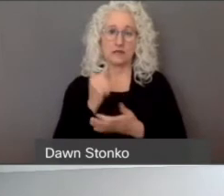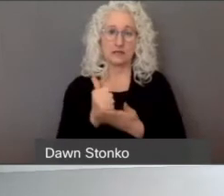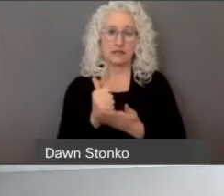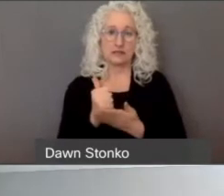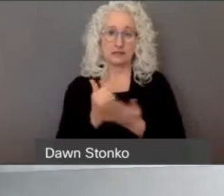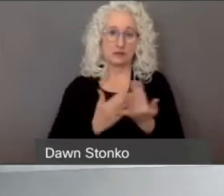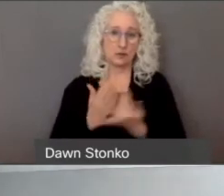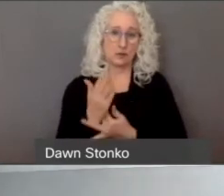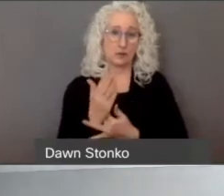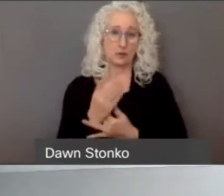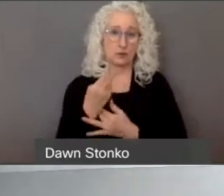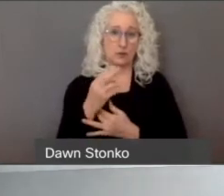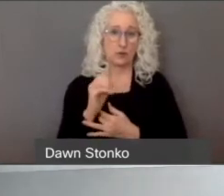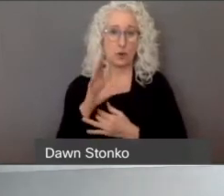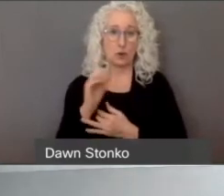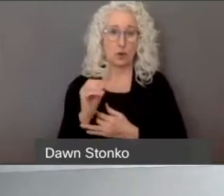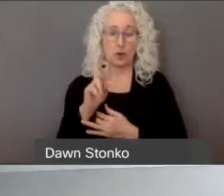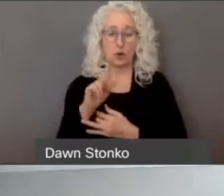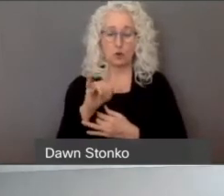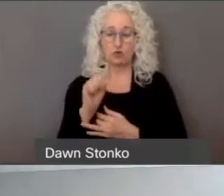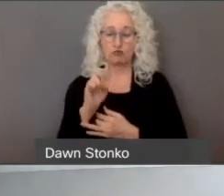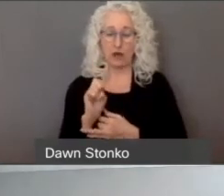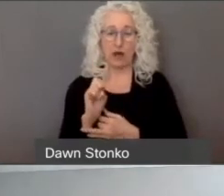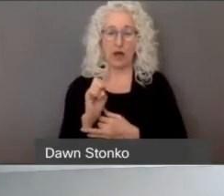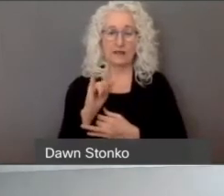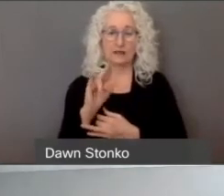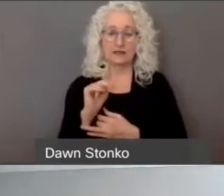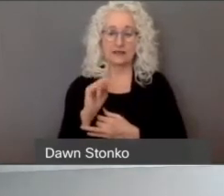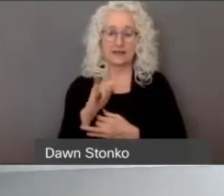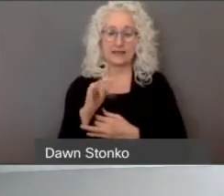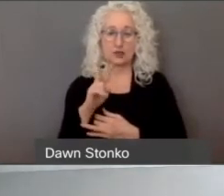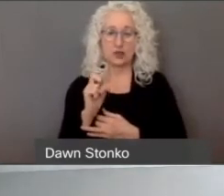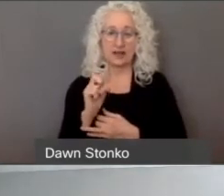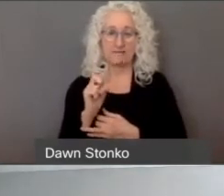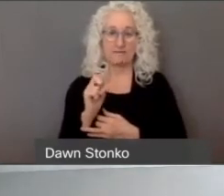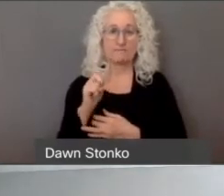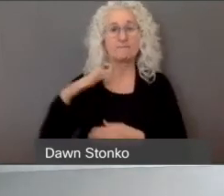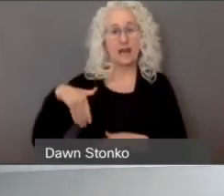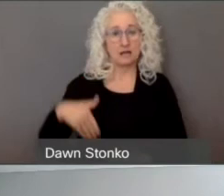through the HoCoRise initiative as of yet.